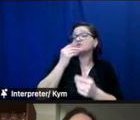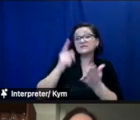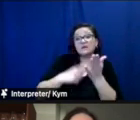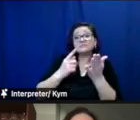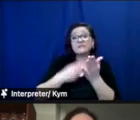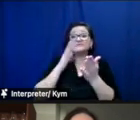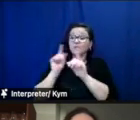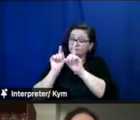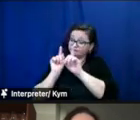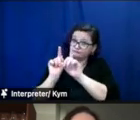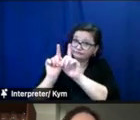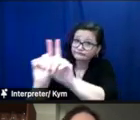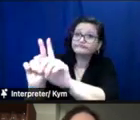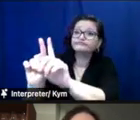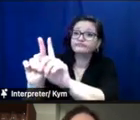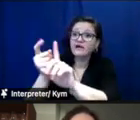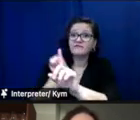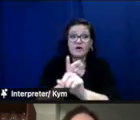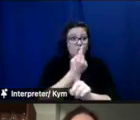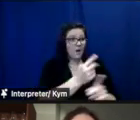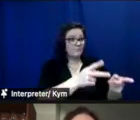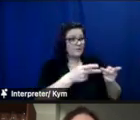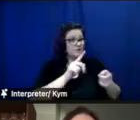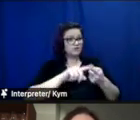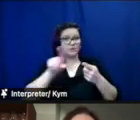from one location to another, to another safe spot.